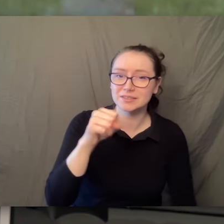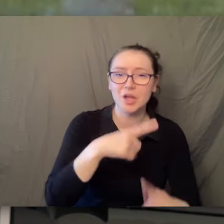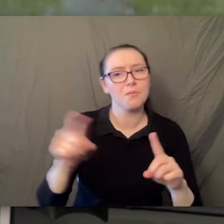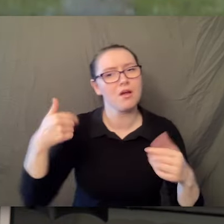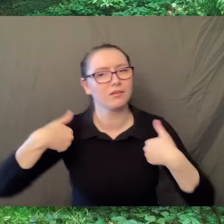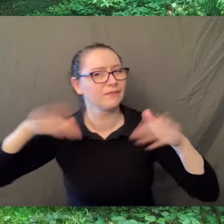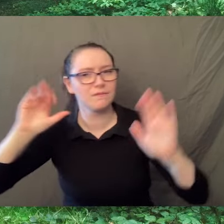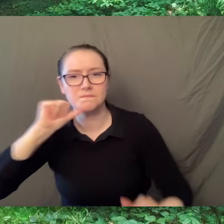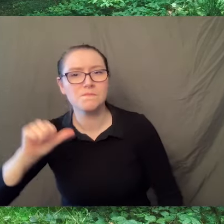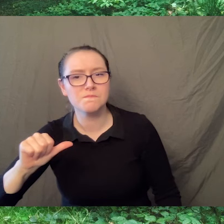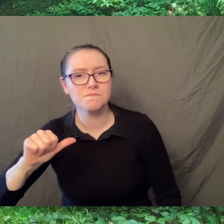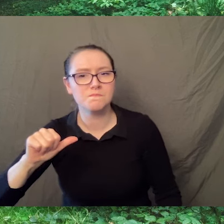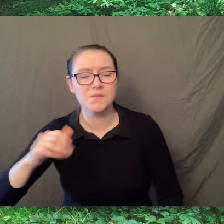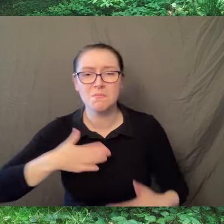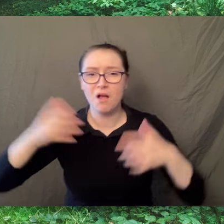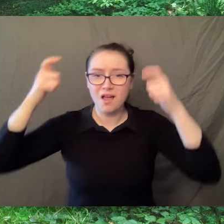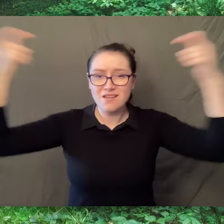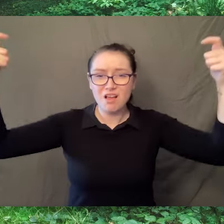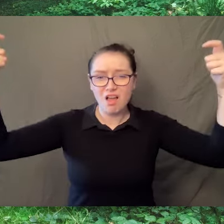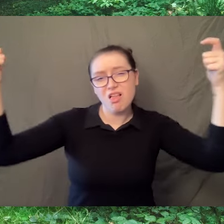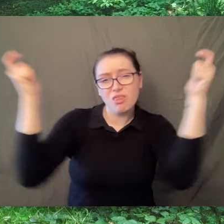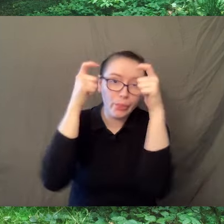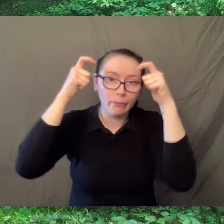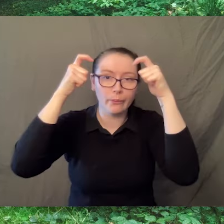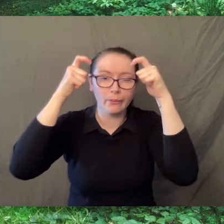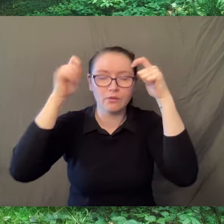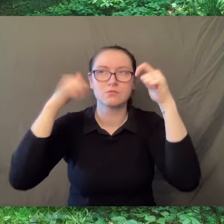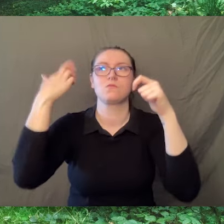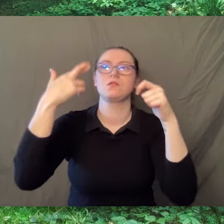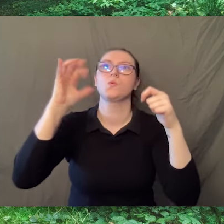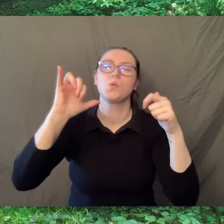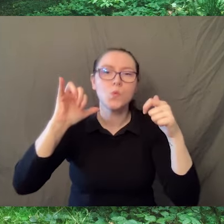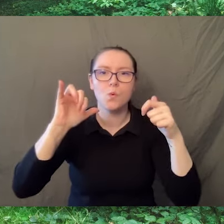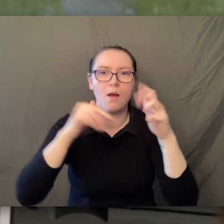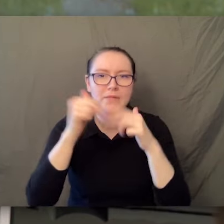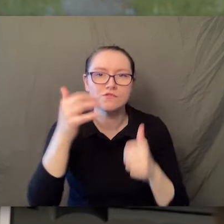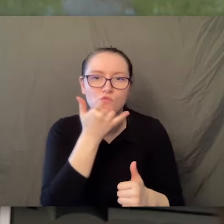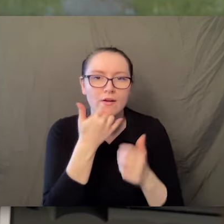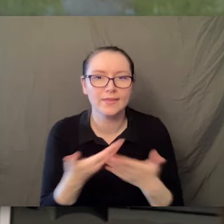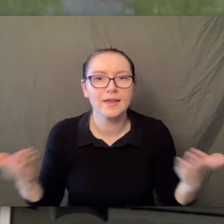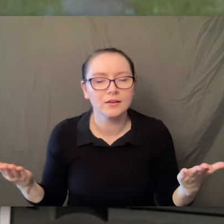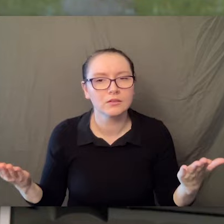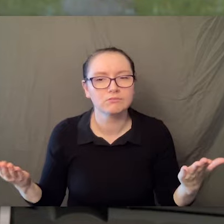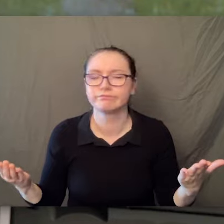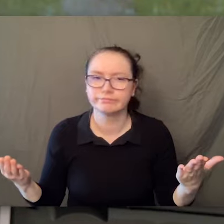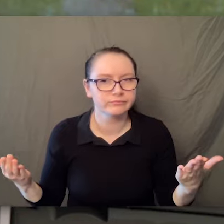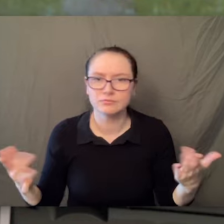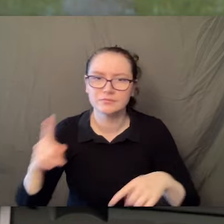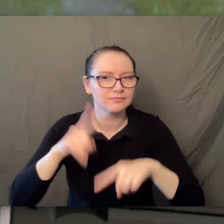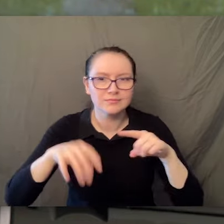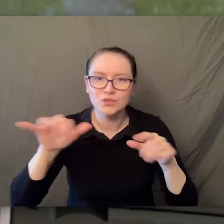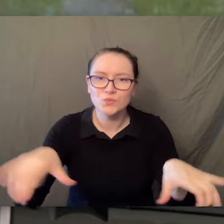surrendered. I put my ego aside and I quit striving. I realized that I was both building the wrong thing and lost in fantasy